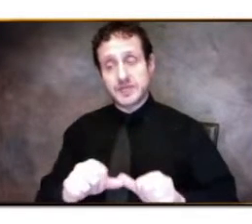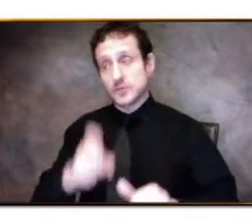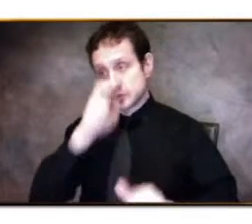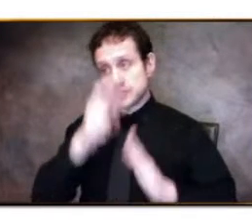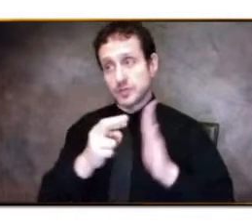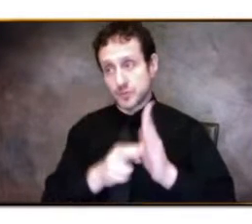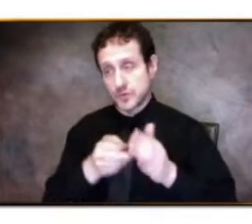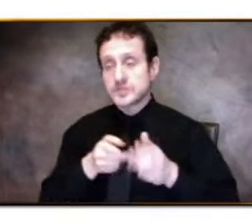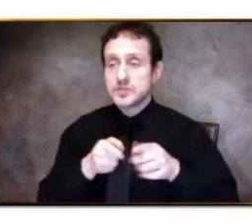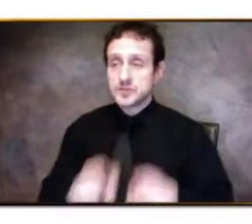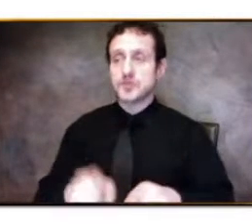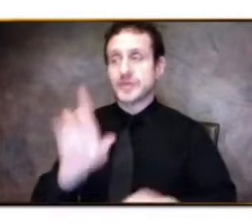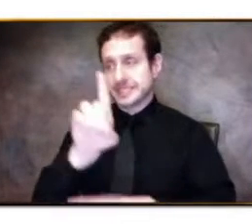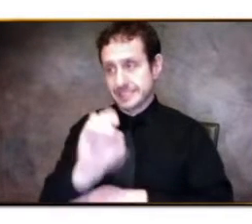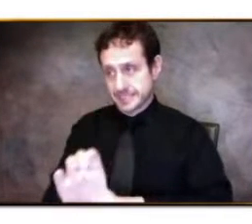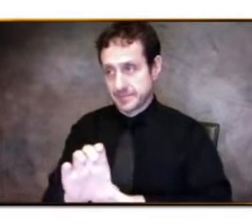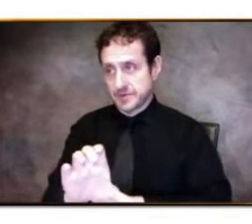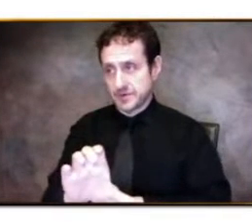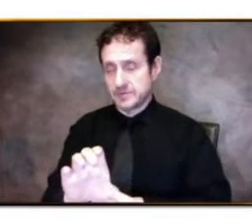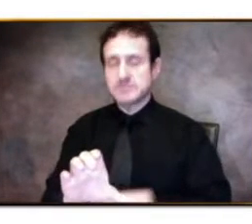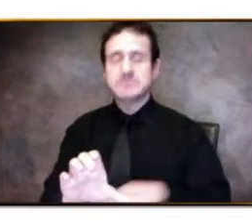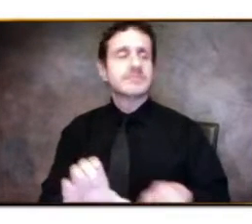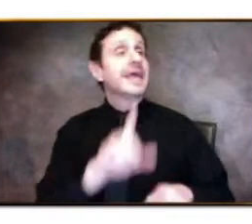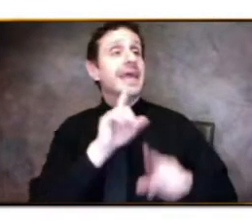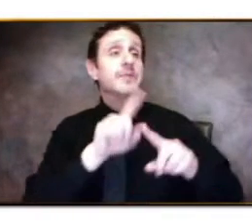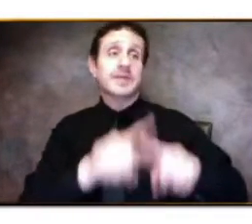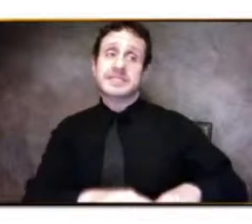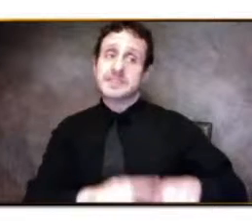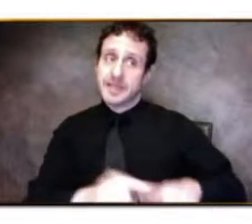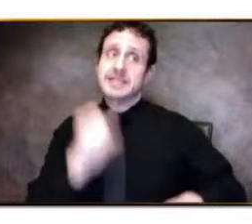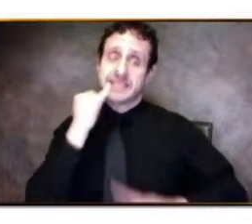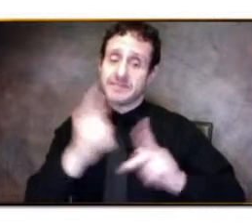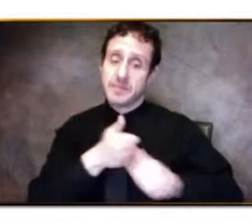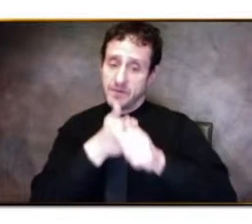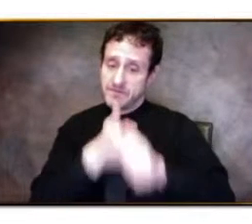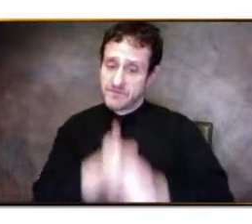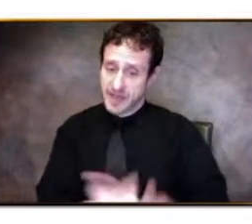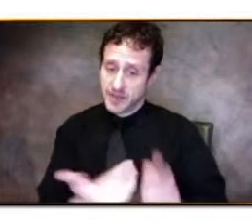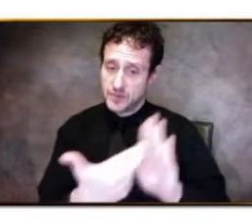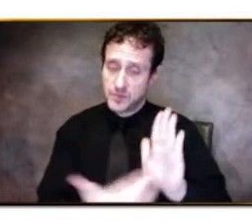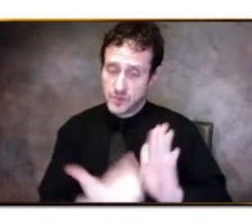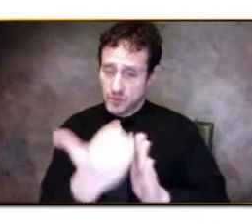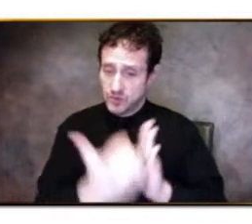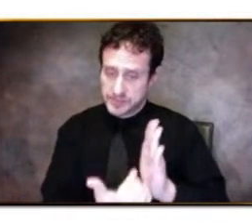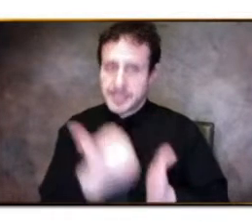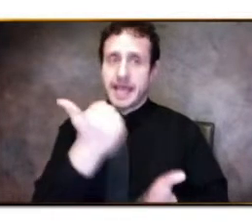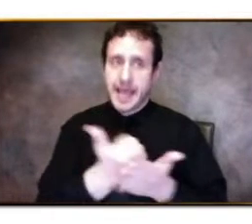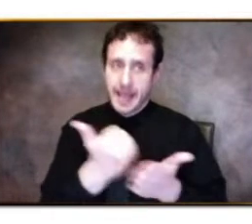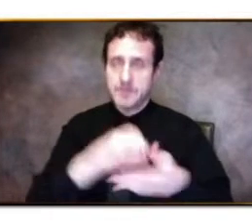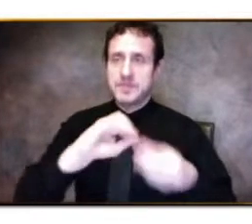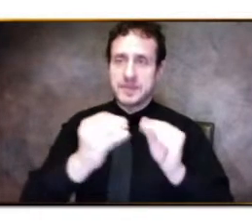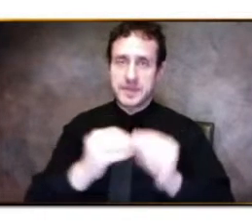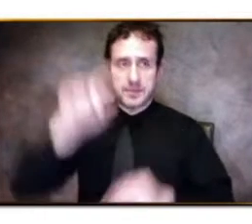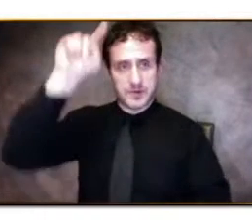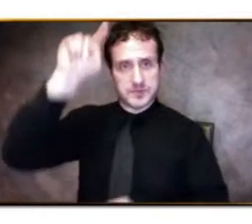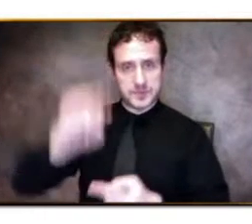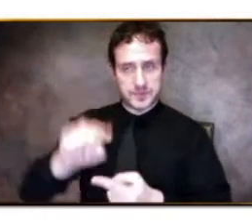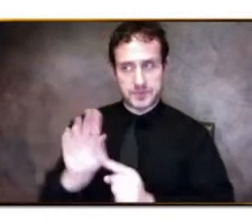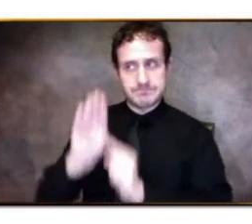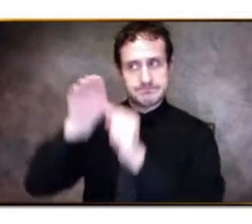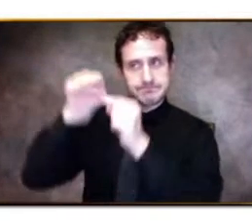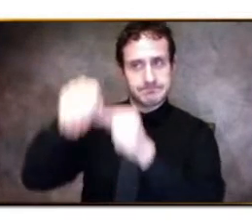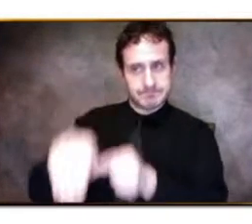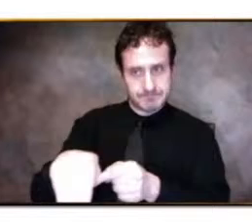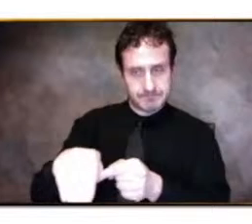Well, this is all going to be dependent upon whether people are following the mitigations. And my hope, my